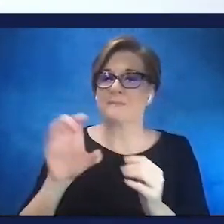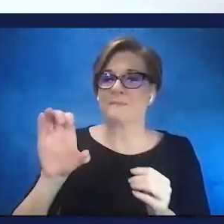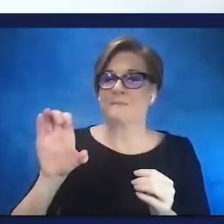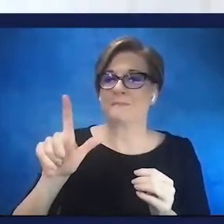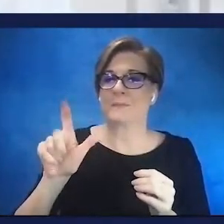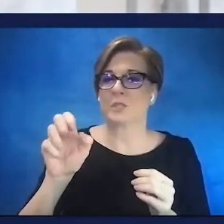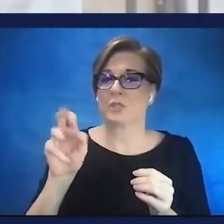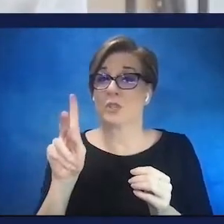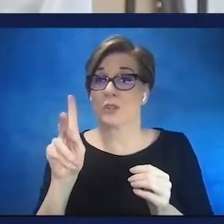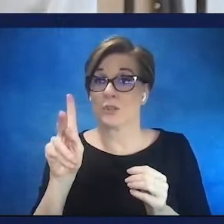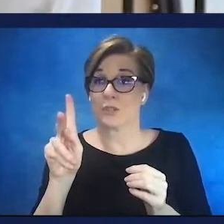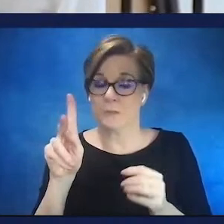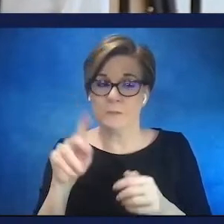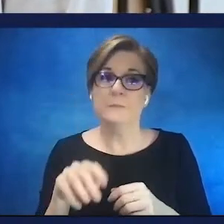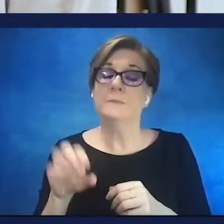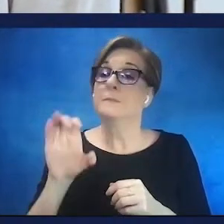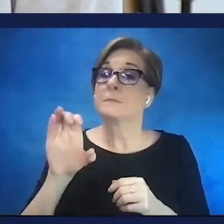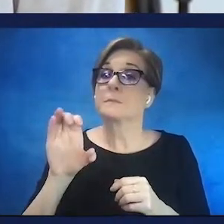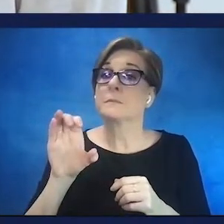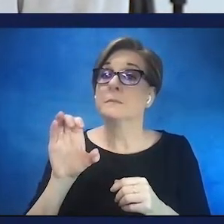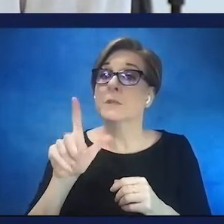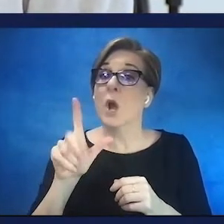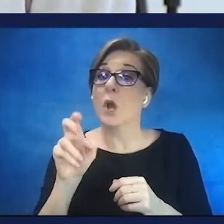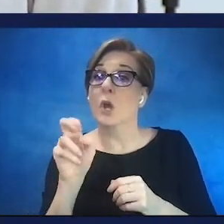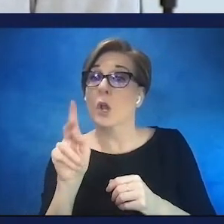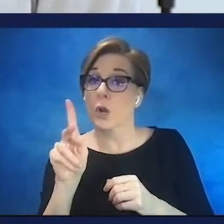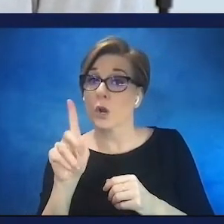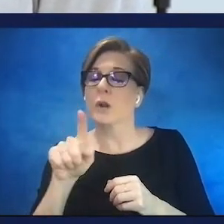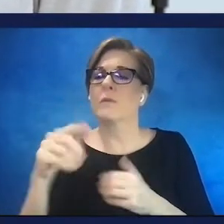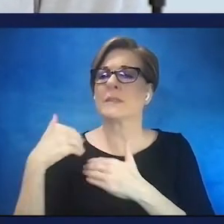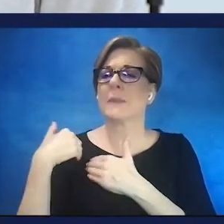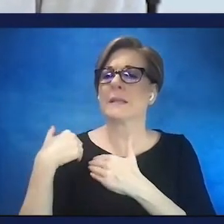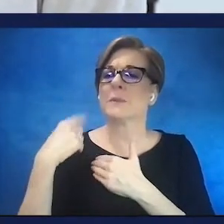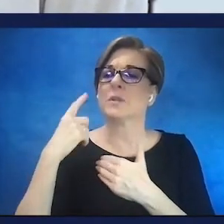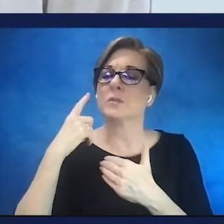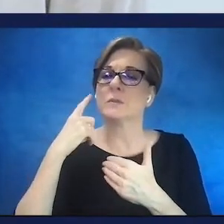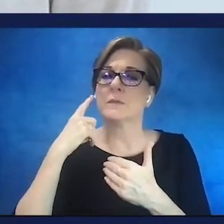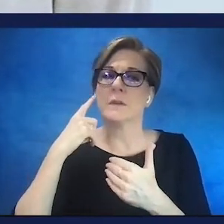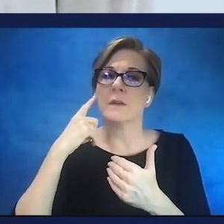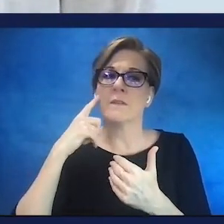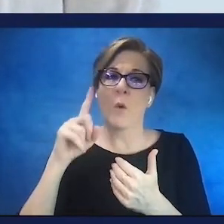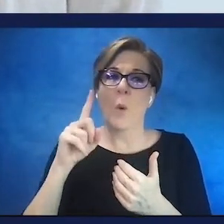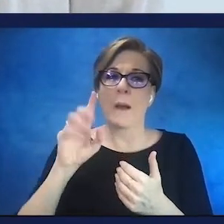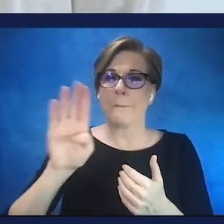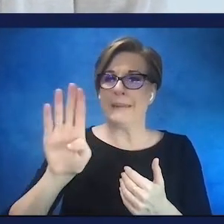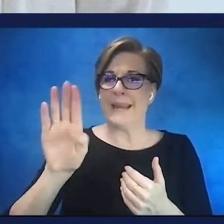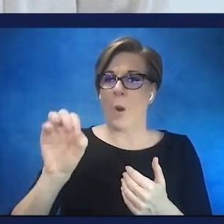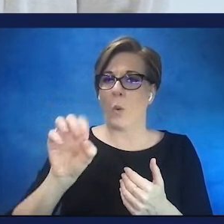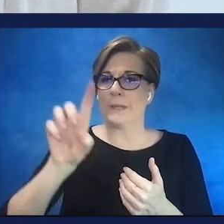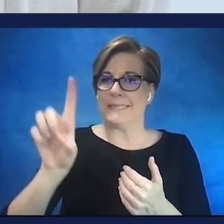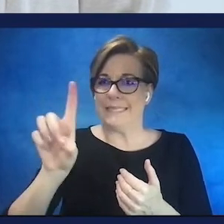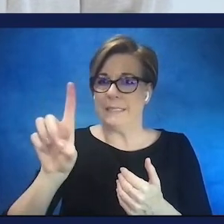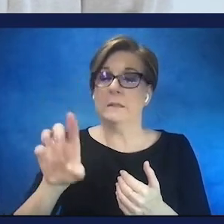to is the clerk. The clerk is the one who oversees the BODs, the ballot on